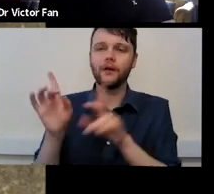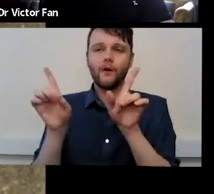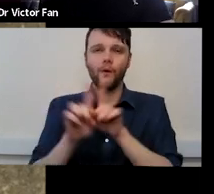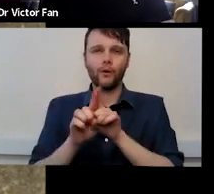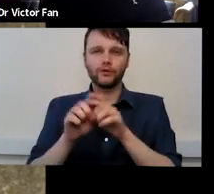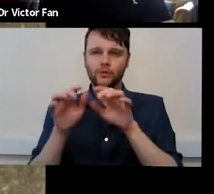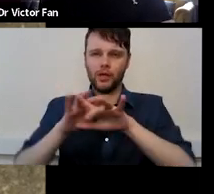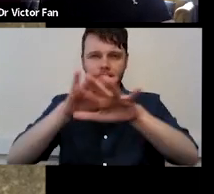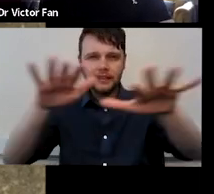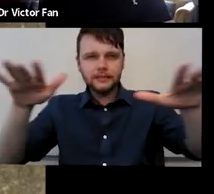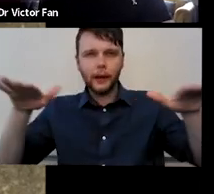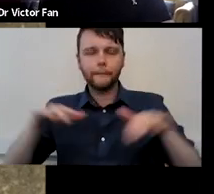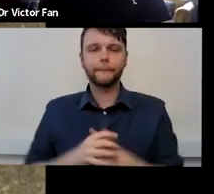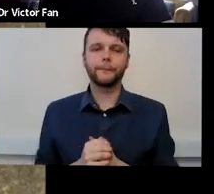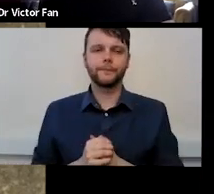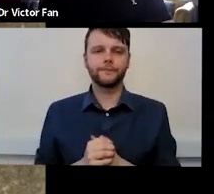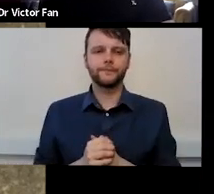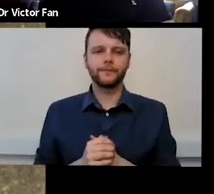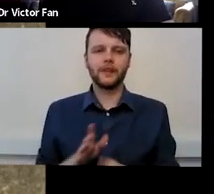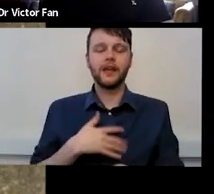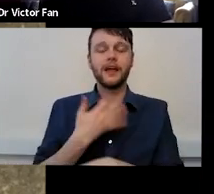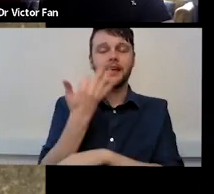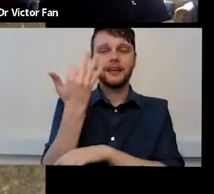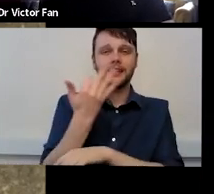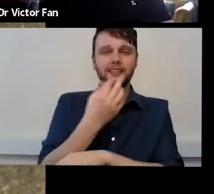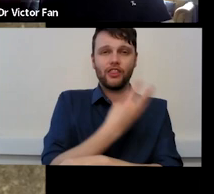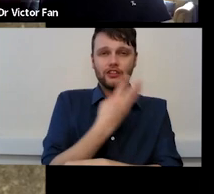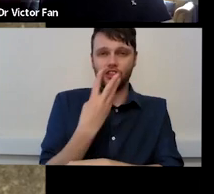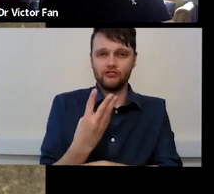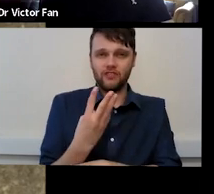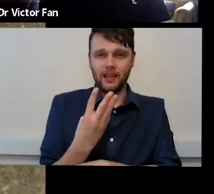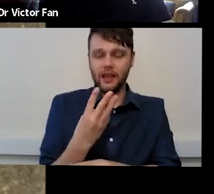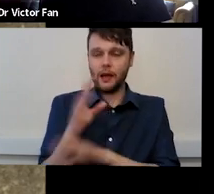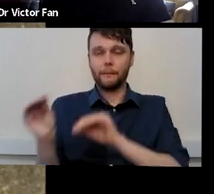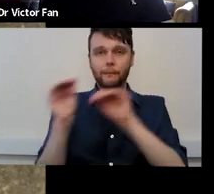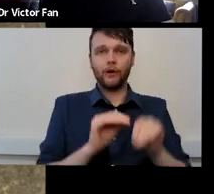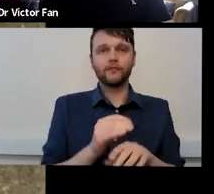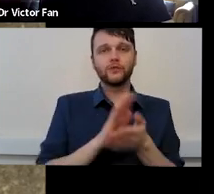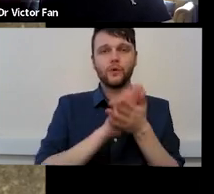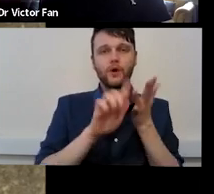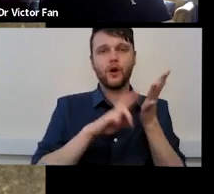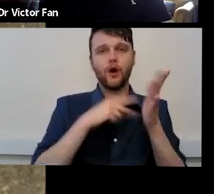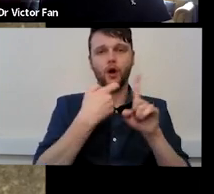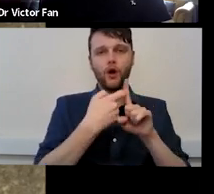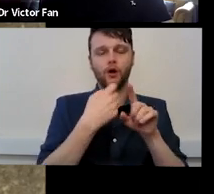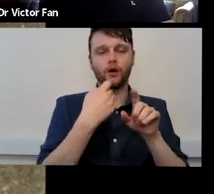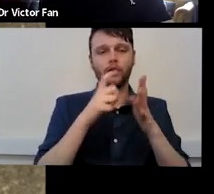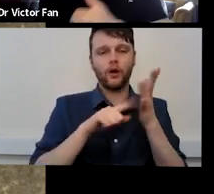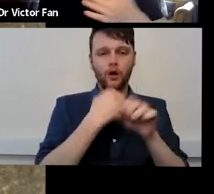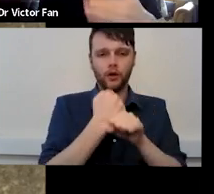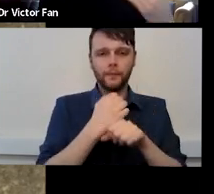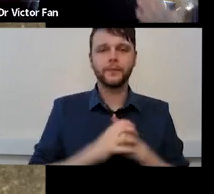landscape. In 1933, he left Shanghai and went to Hong Kong and was hired by Shaw